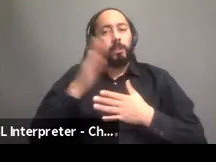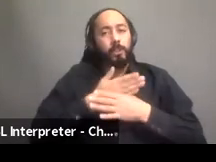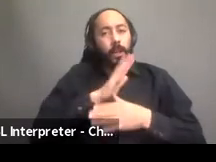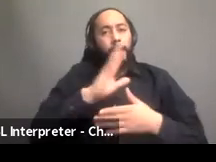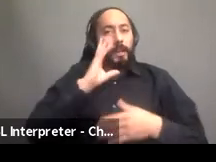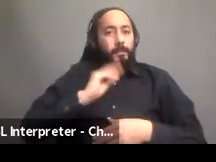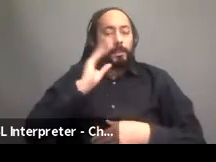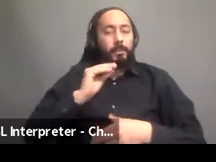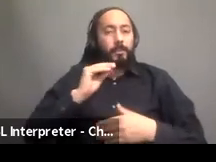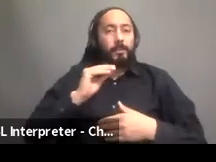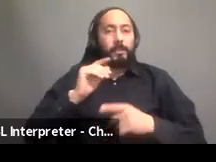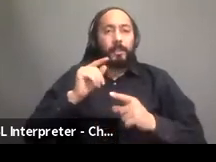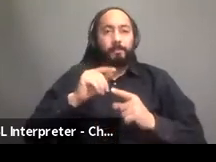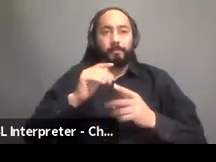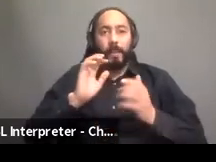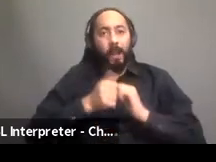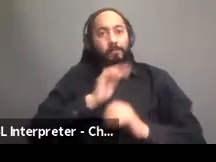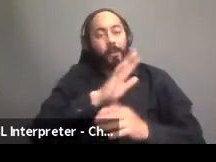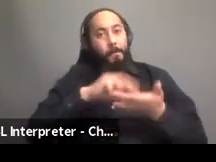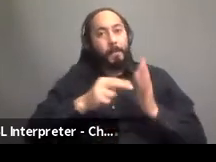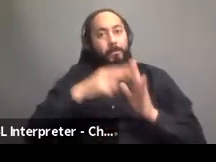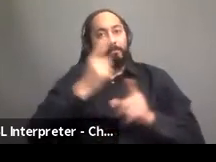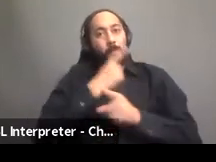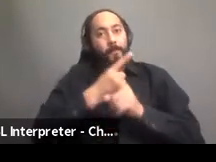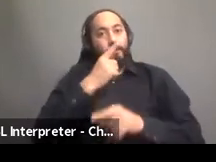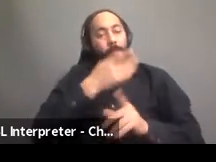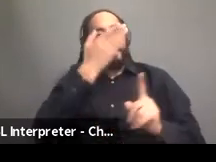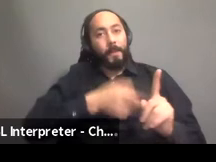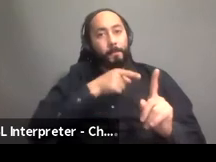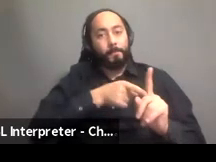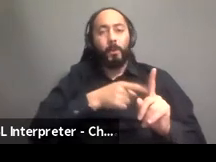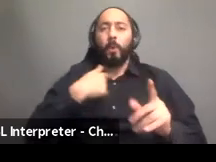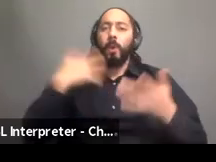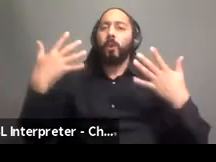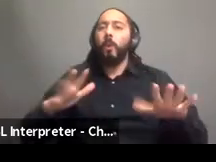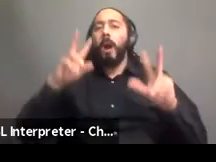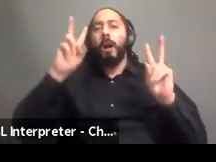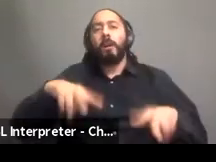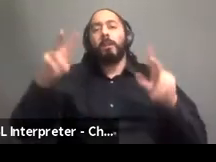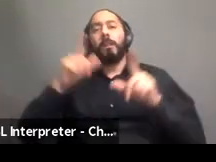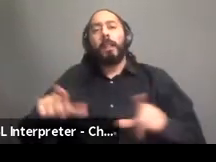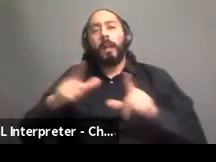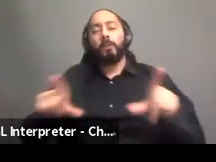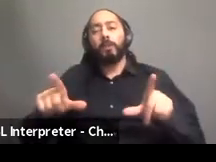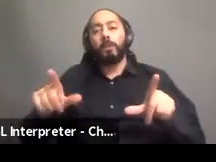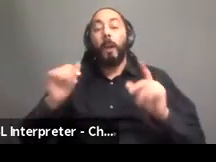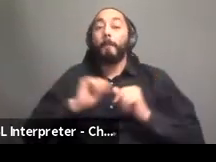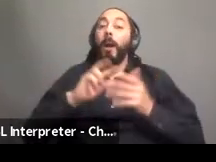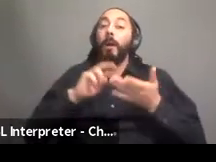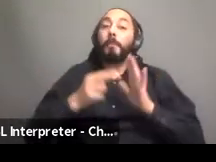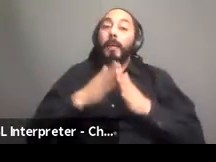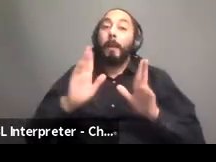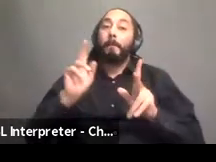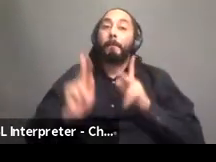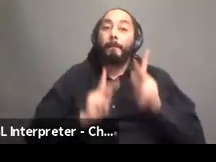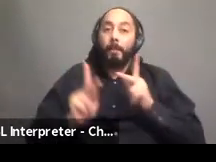them. We aim to use non-judgmental and all-inclusive terms such as people who have experienced gender-based violence and/or